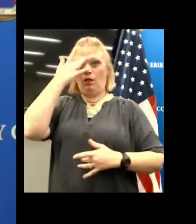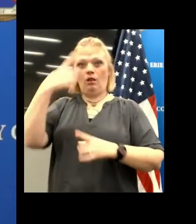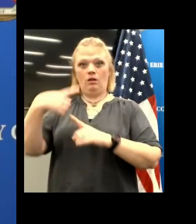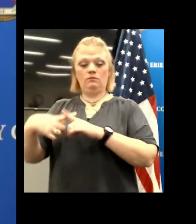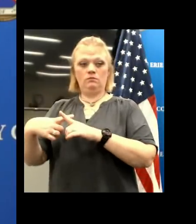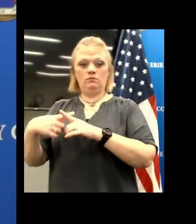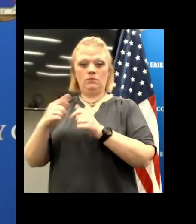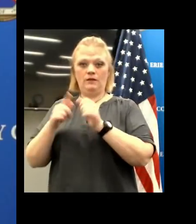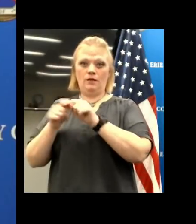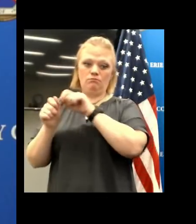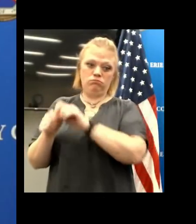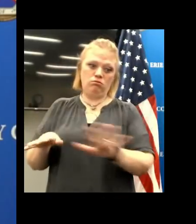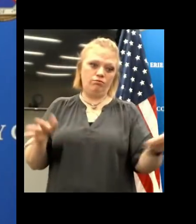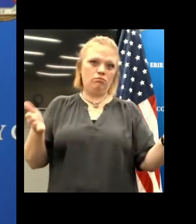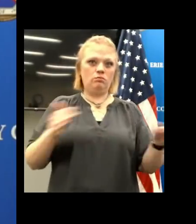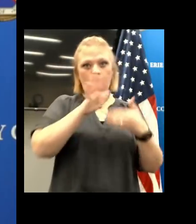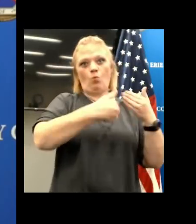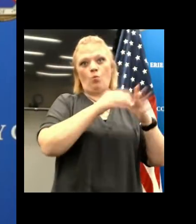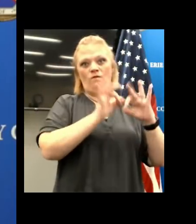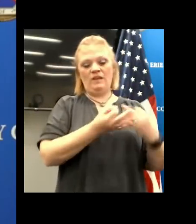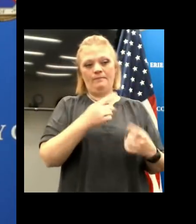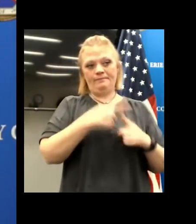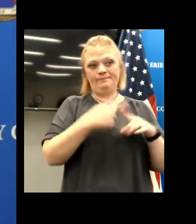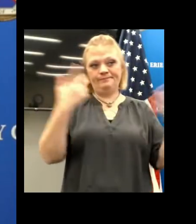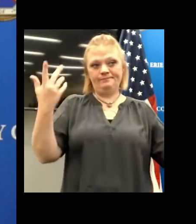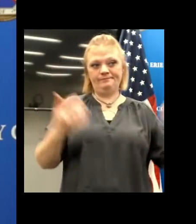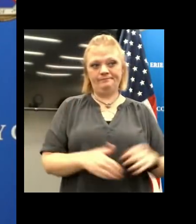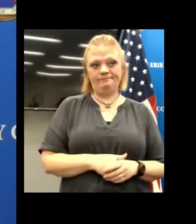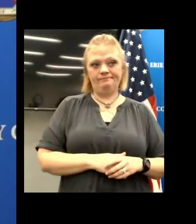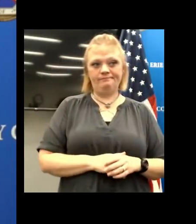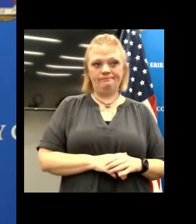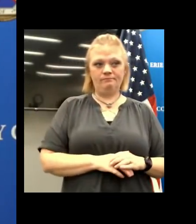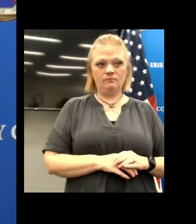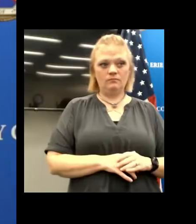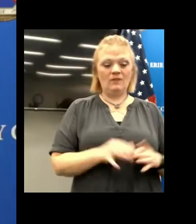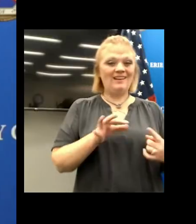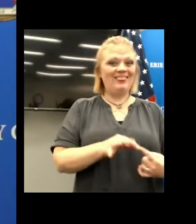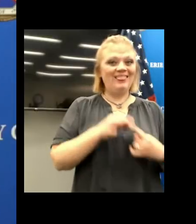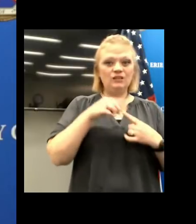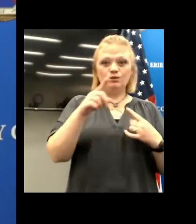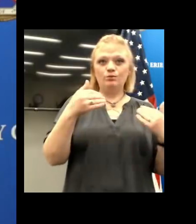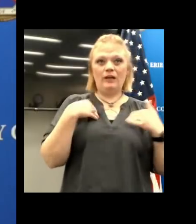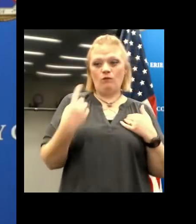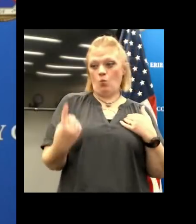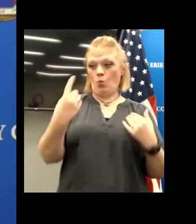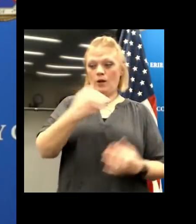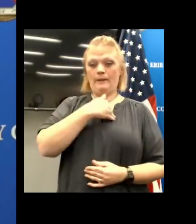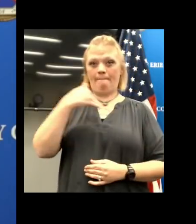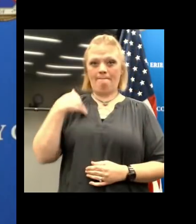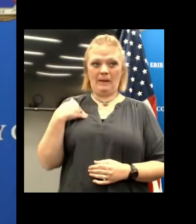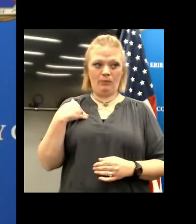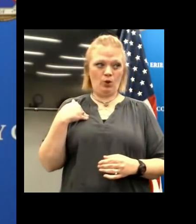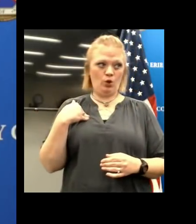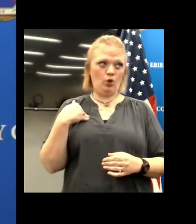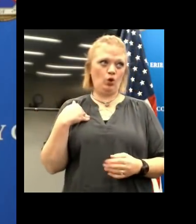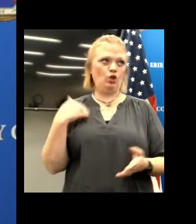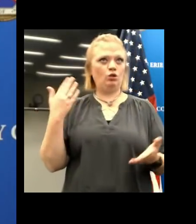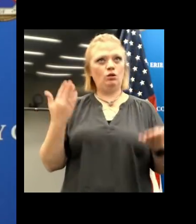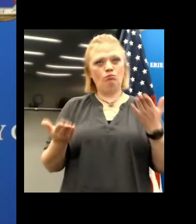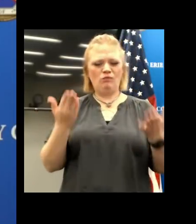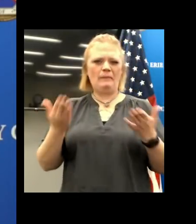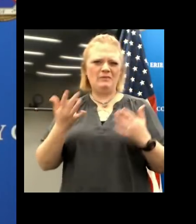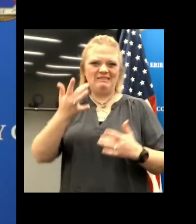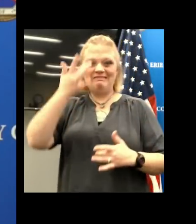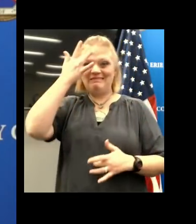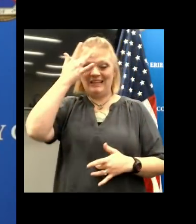positive and then the whole rest of the family tests positive. And unless you have one member of the family who's probably sick